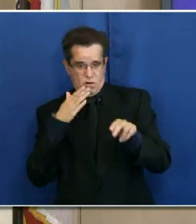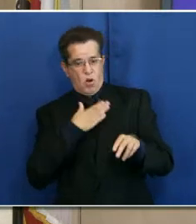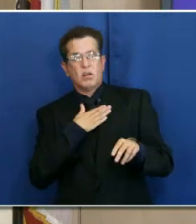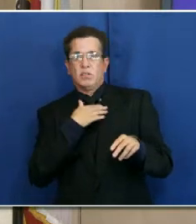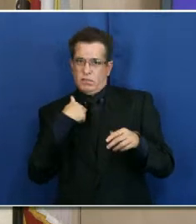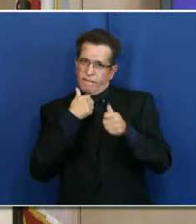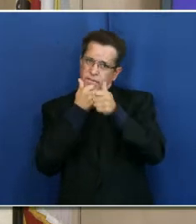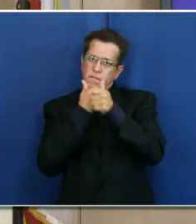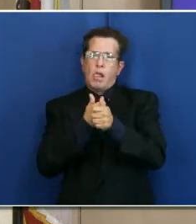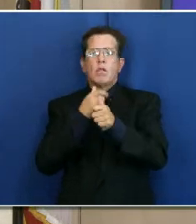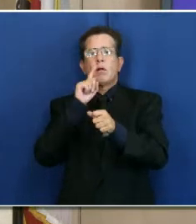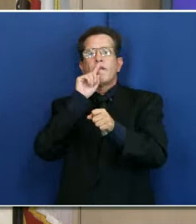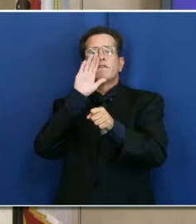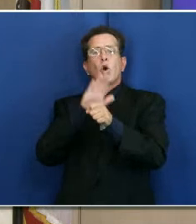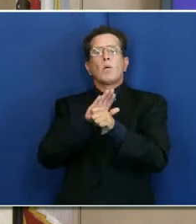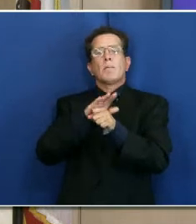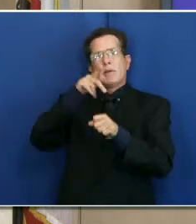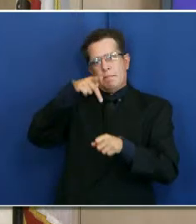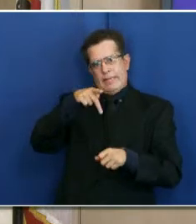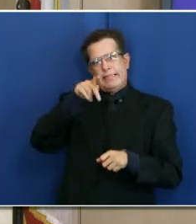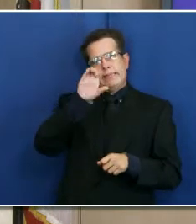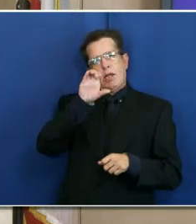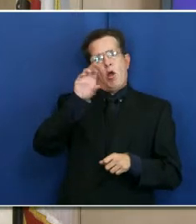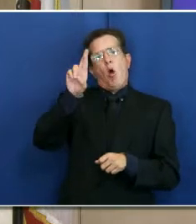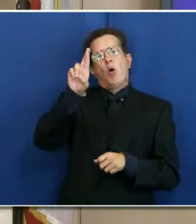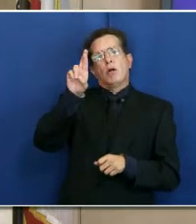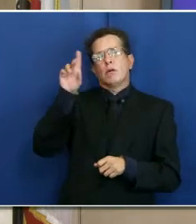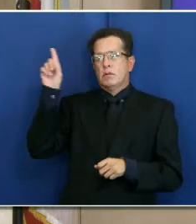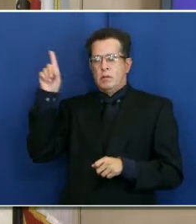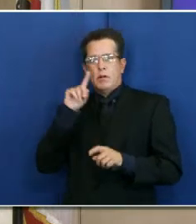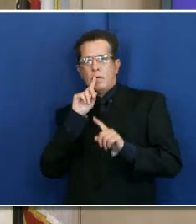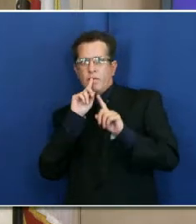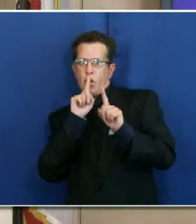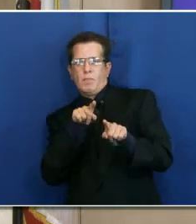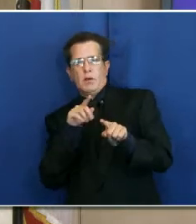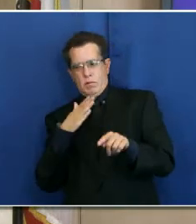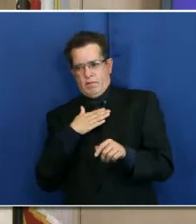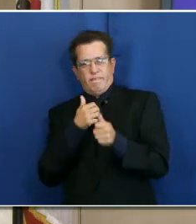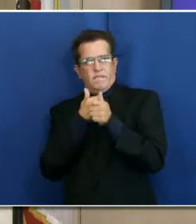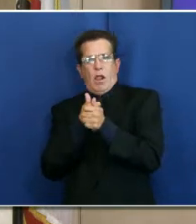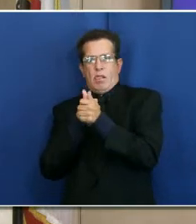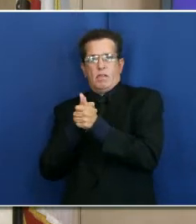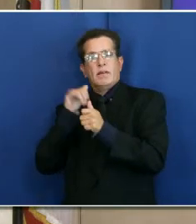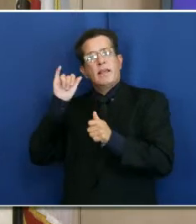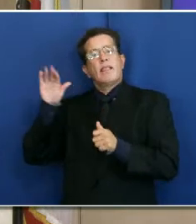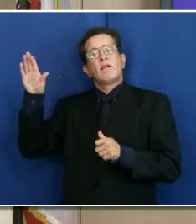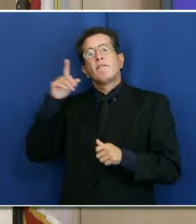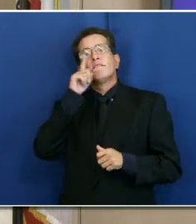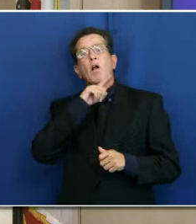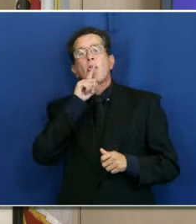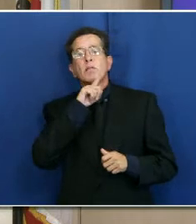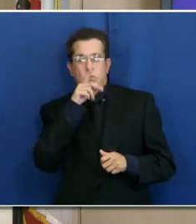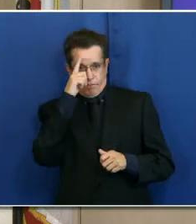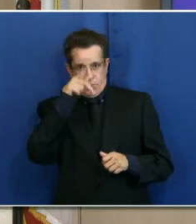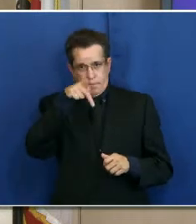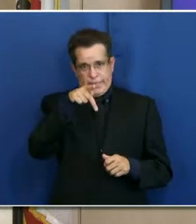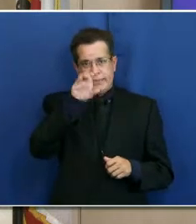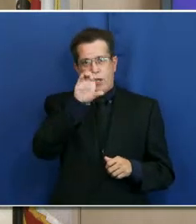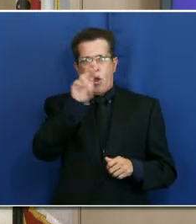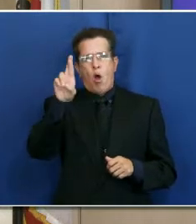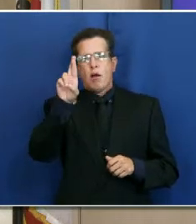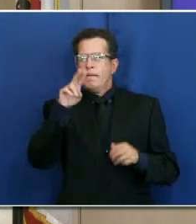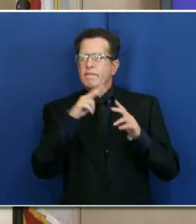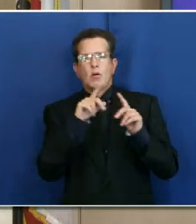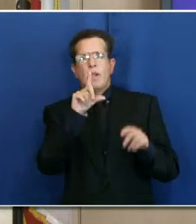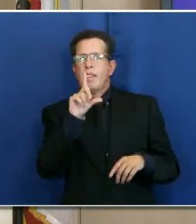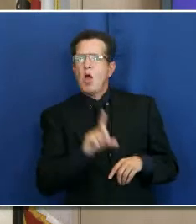confirmed PCR cases, and the false positivity rate with using PCR tests is exceedingly